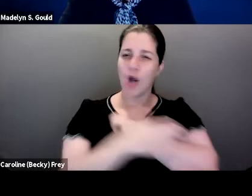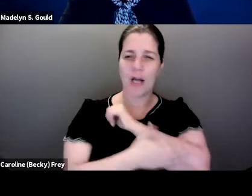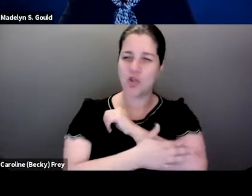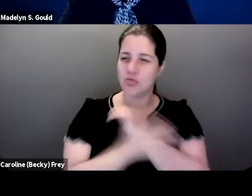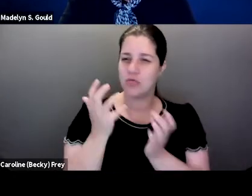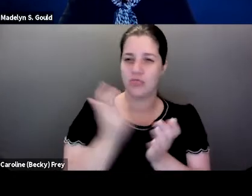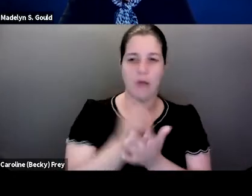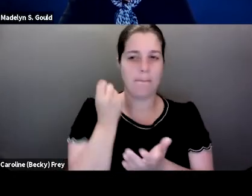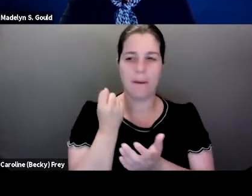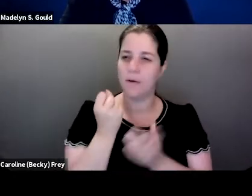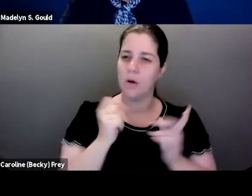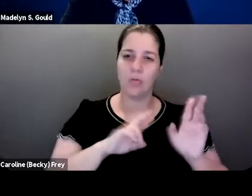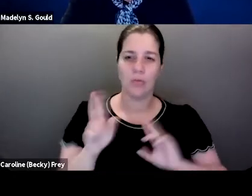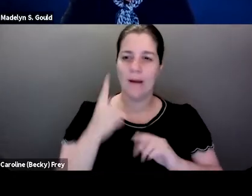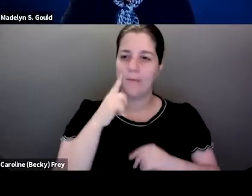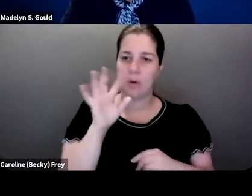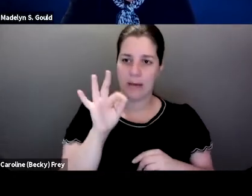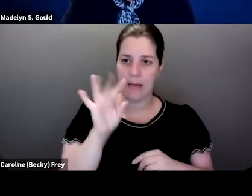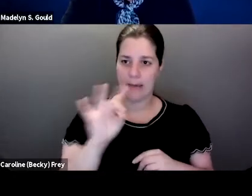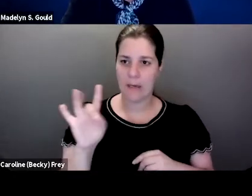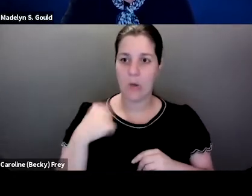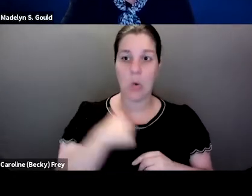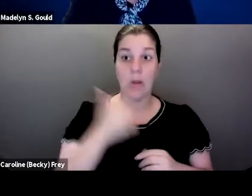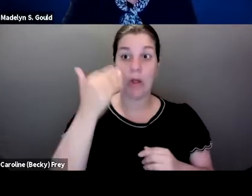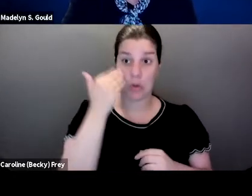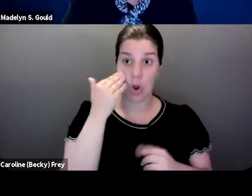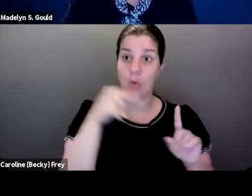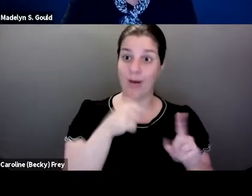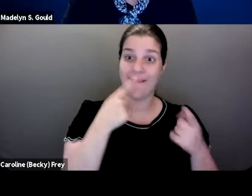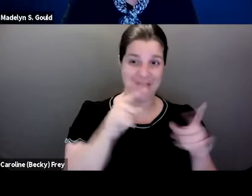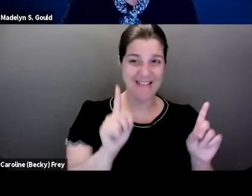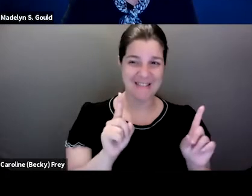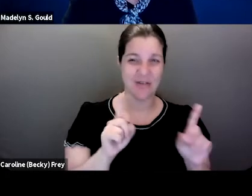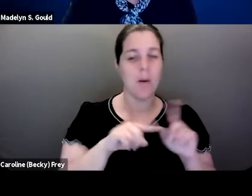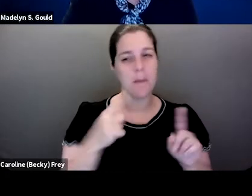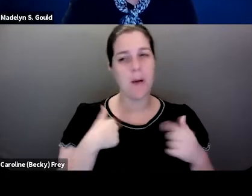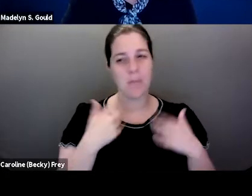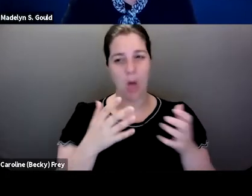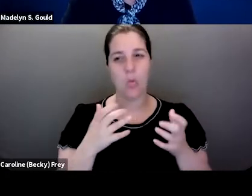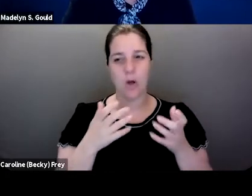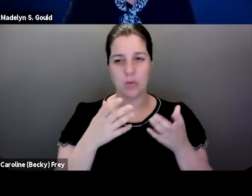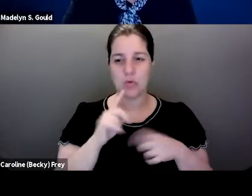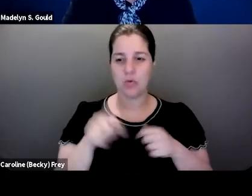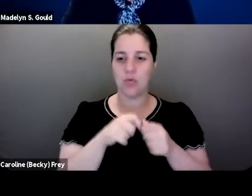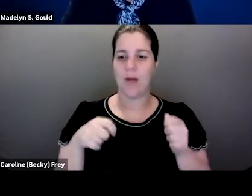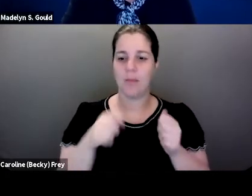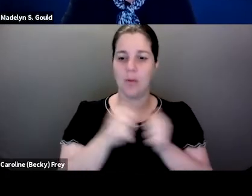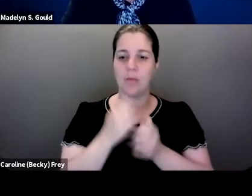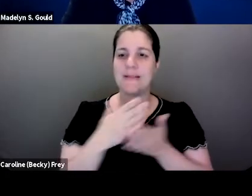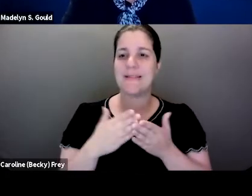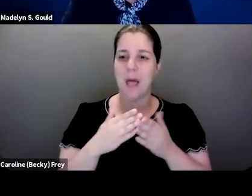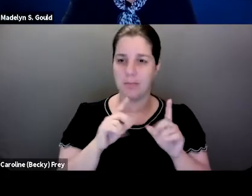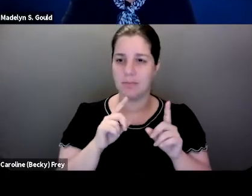for 988. We know that the services are effective, but that I do want to just end with some questions that